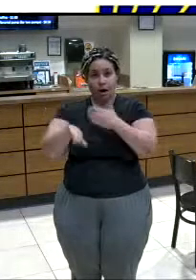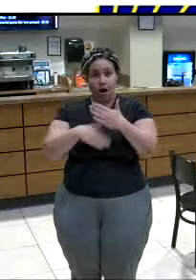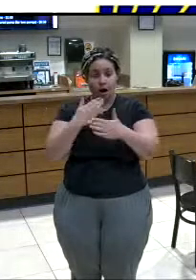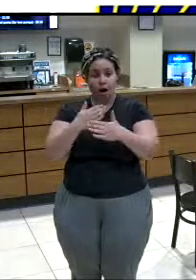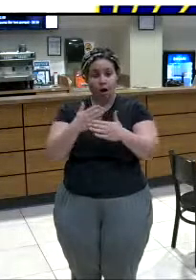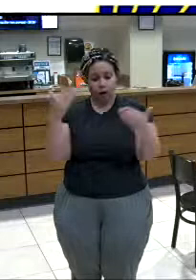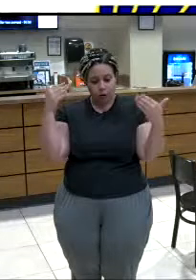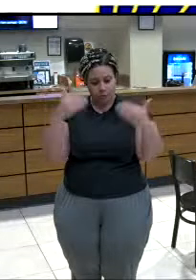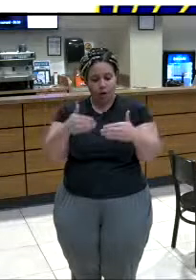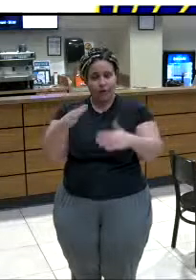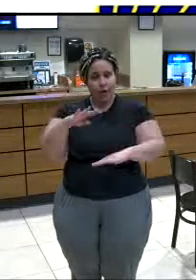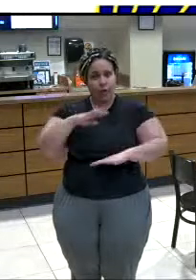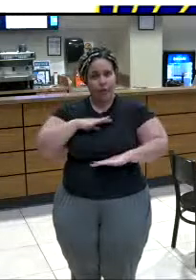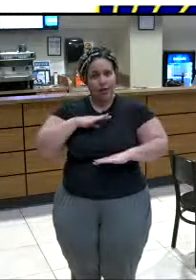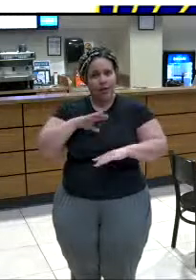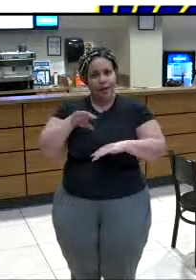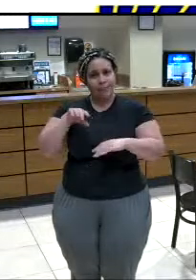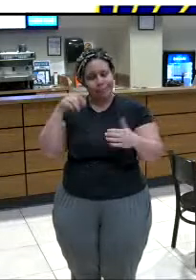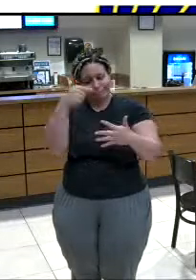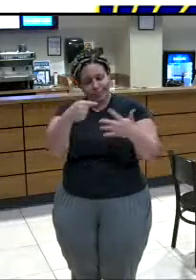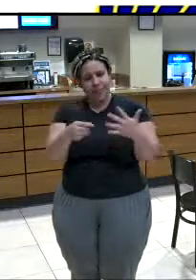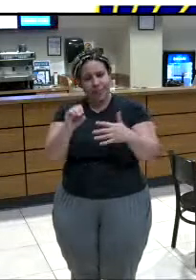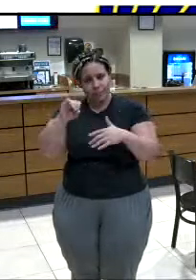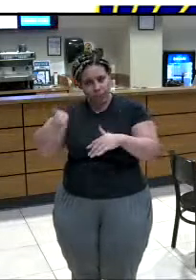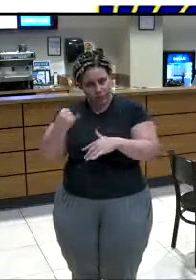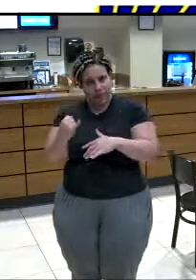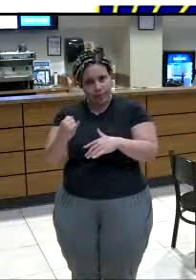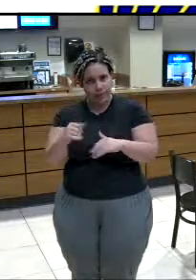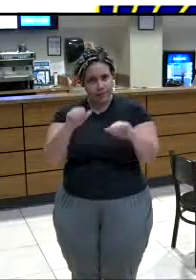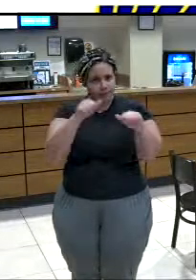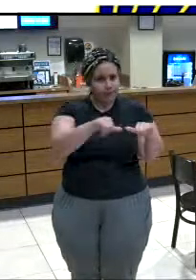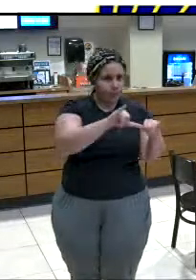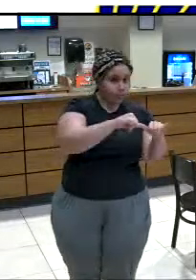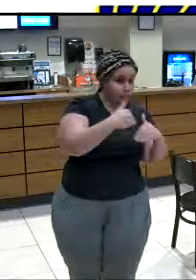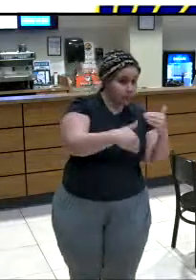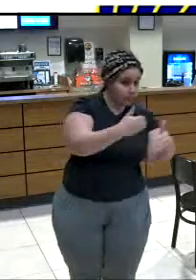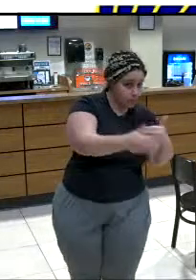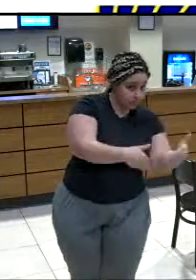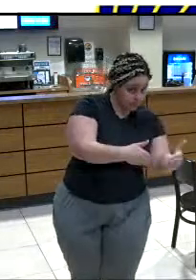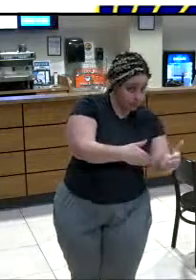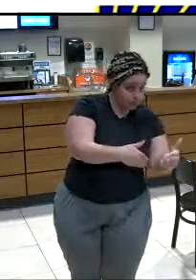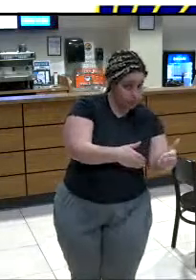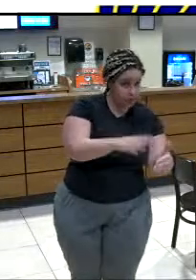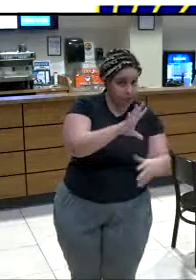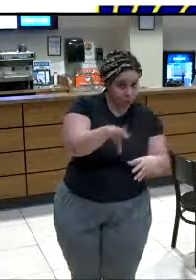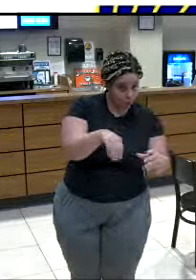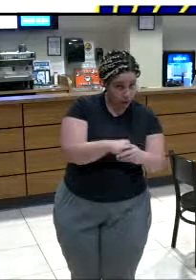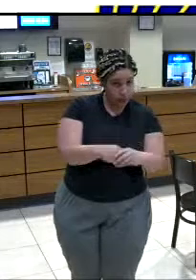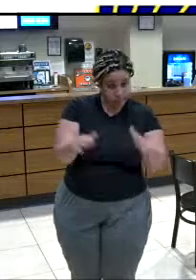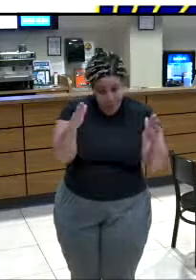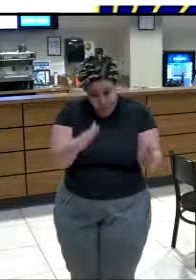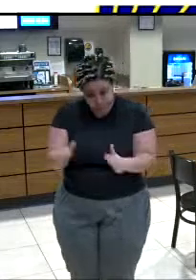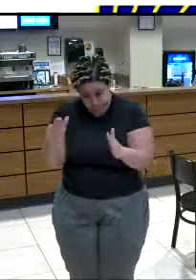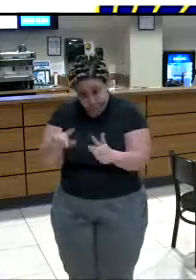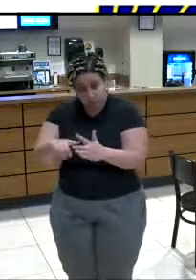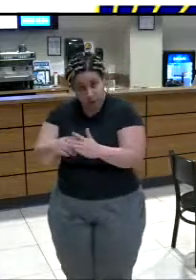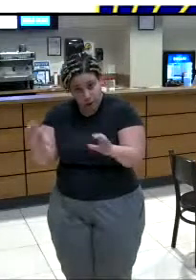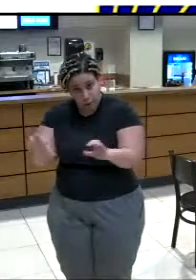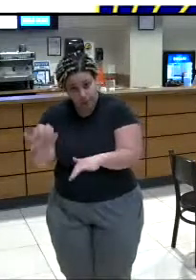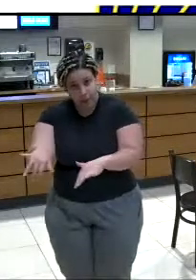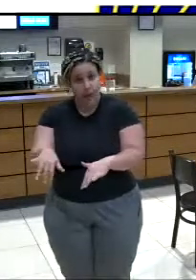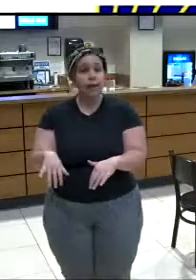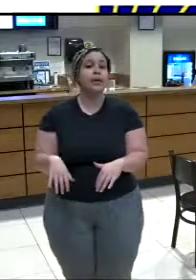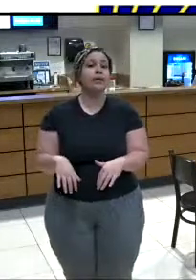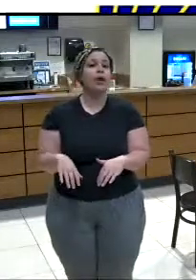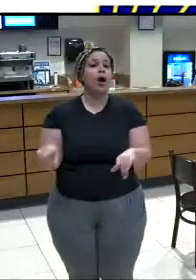objectives. And we can measure the progress of the work on the initiative as well as the result of implementing